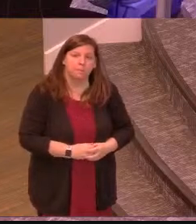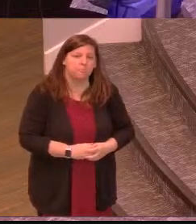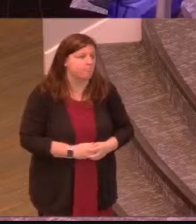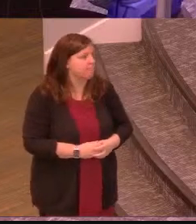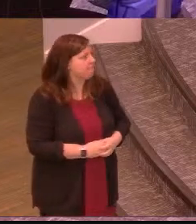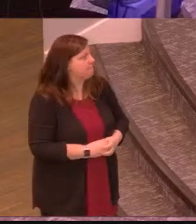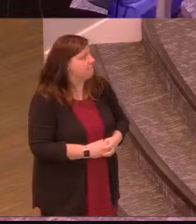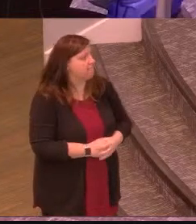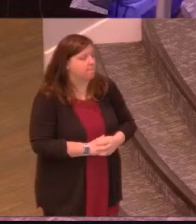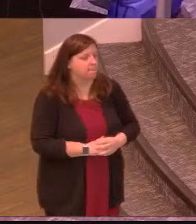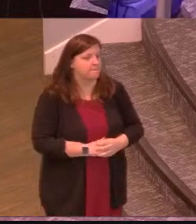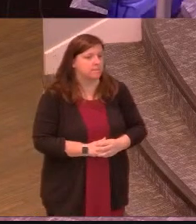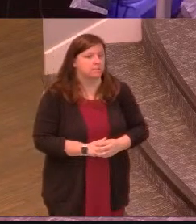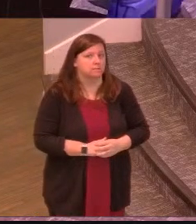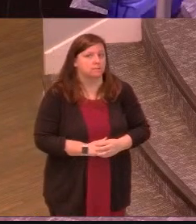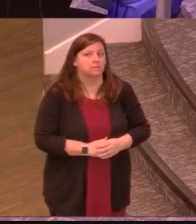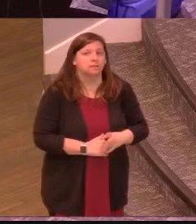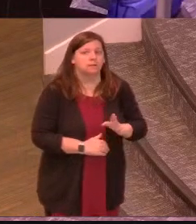So,